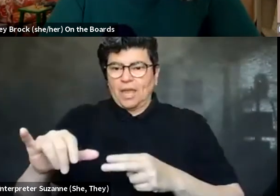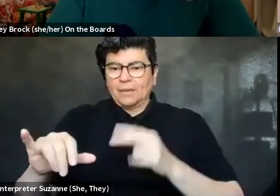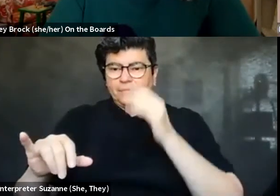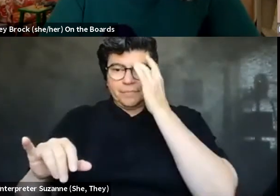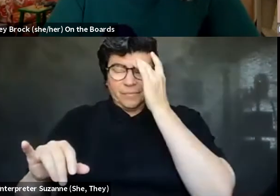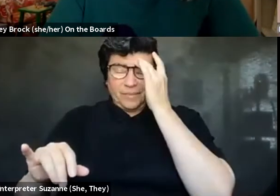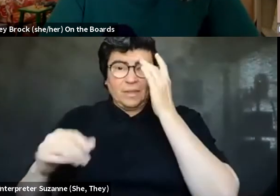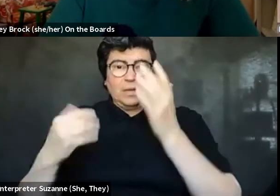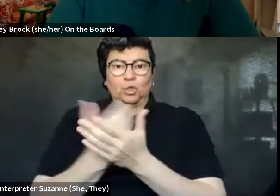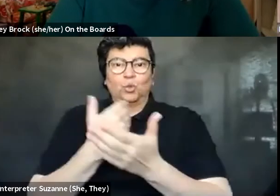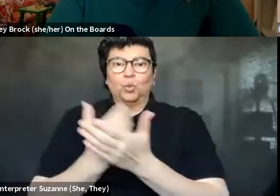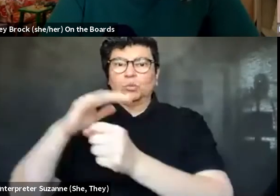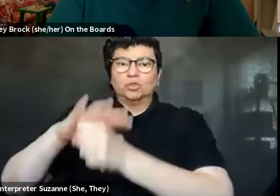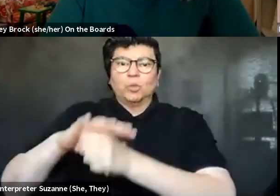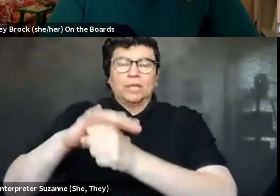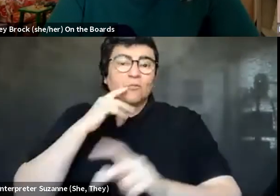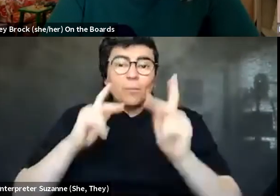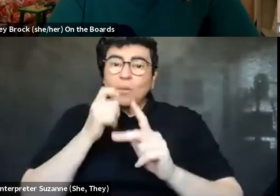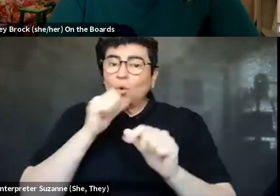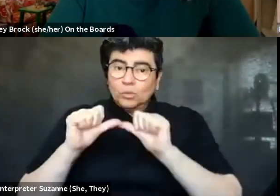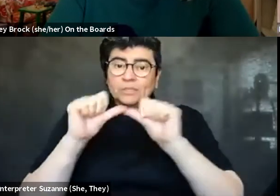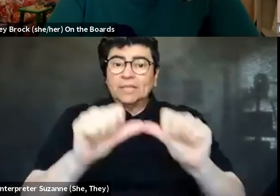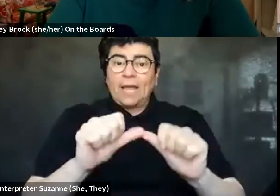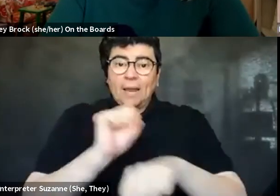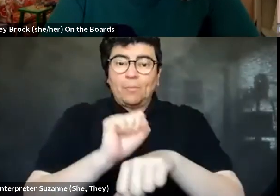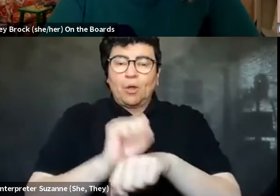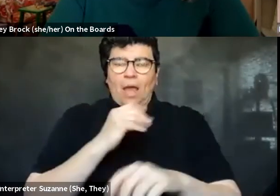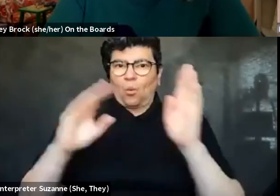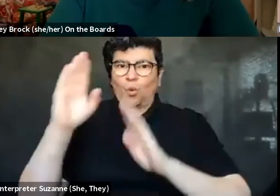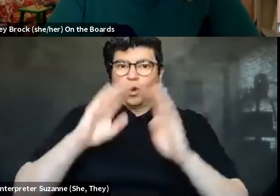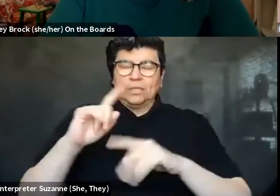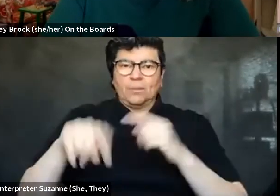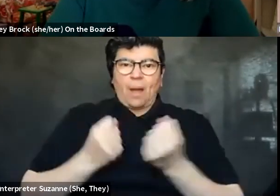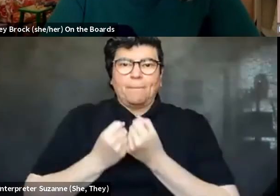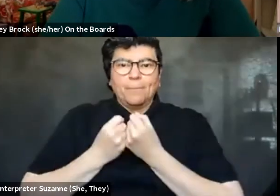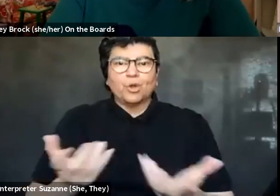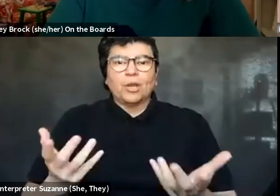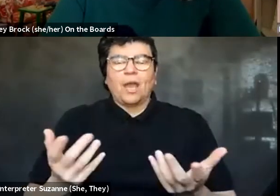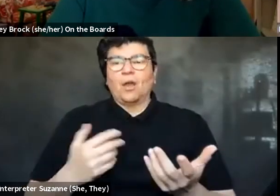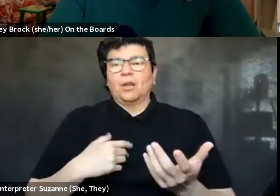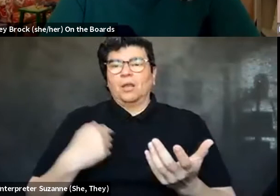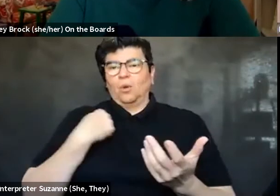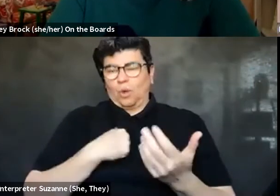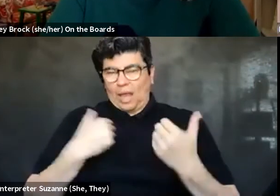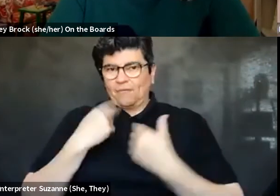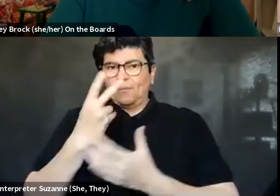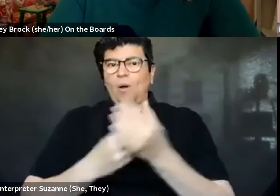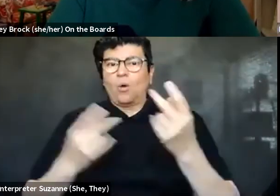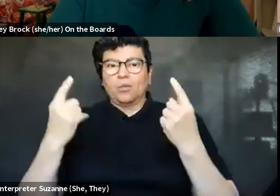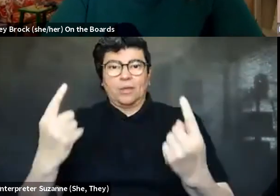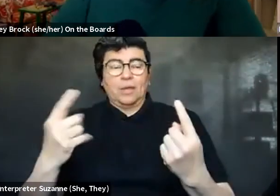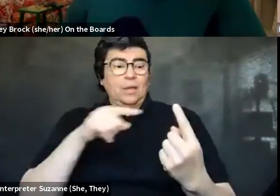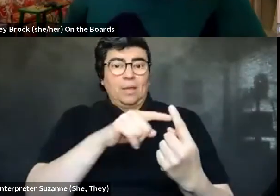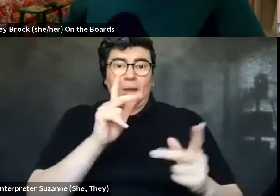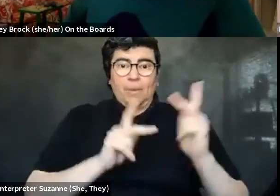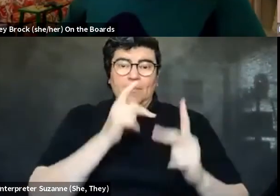the new stressors on those that have stayed employed during this time and the worries about burnout. And so we're holding both that realities of a bunch of people who've been out of